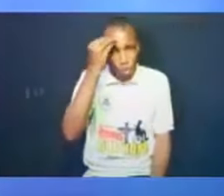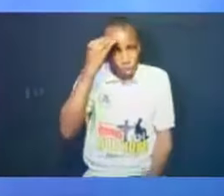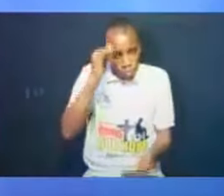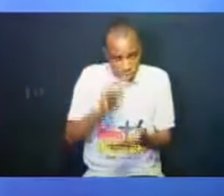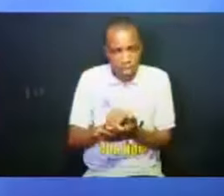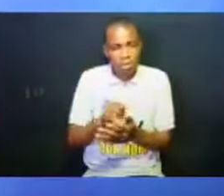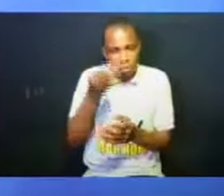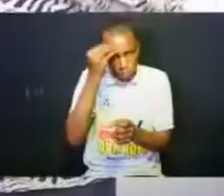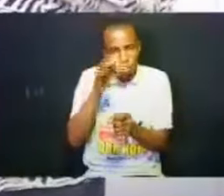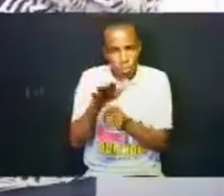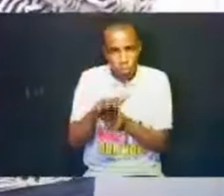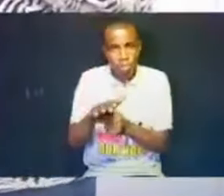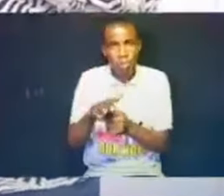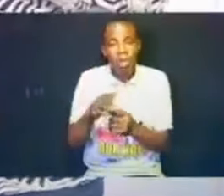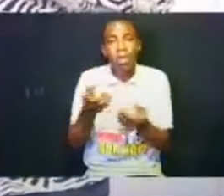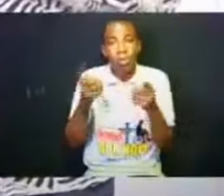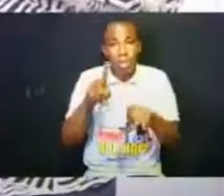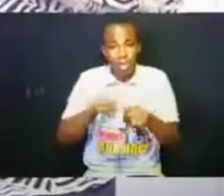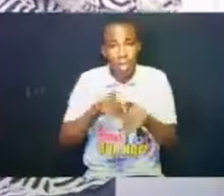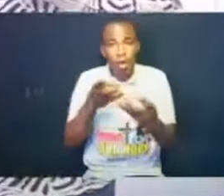He knows what he was going to do in